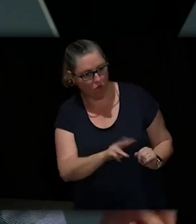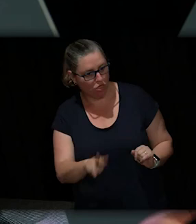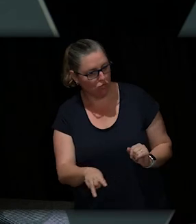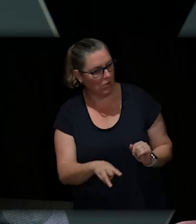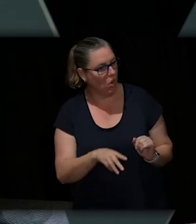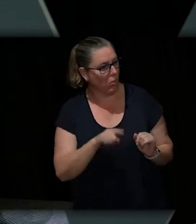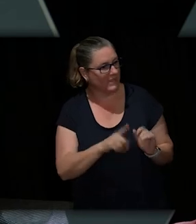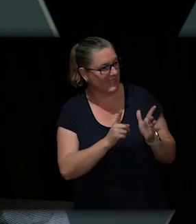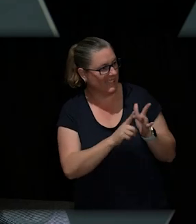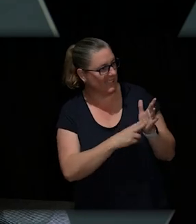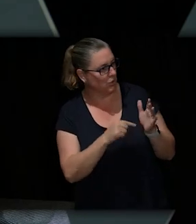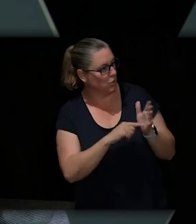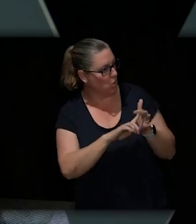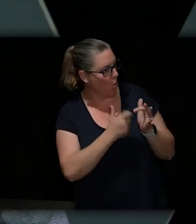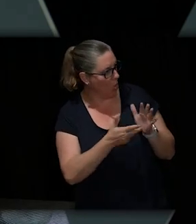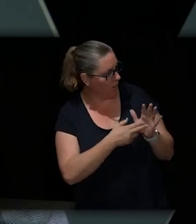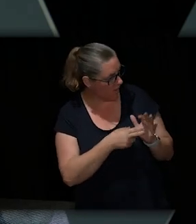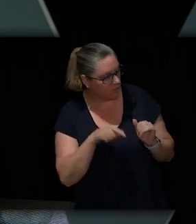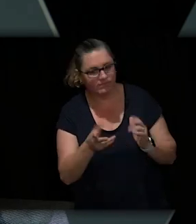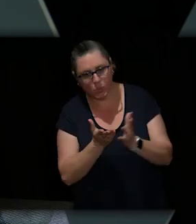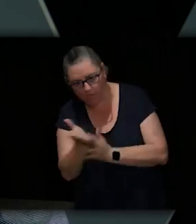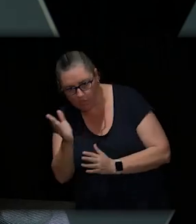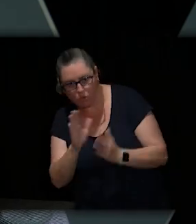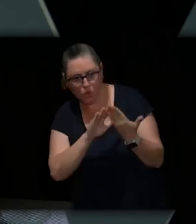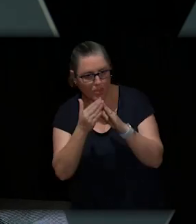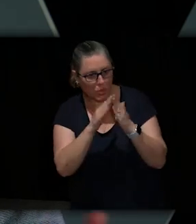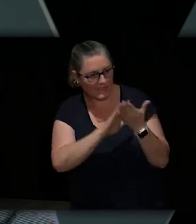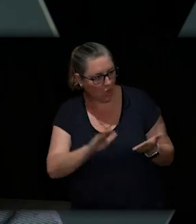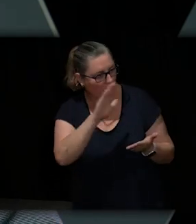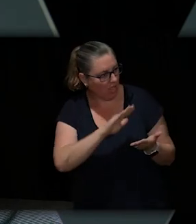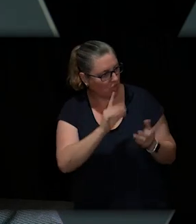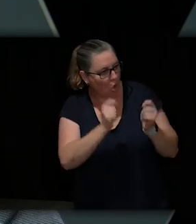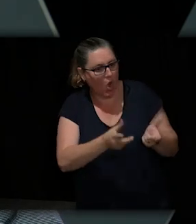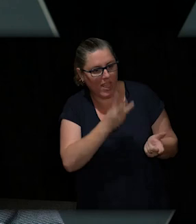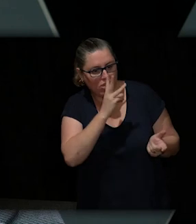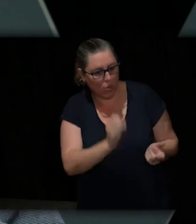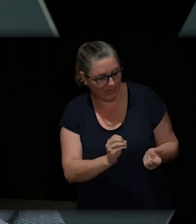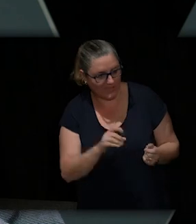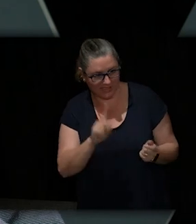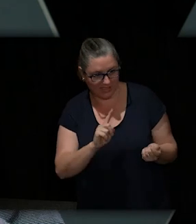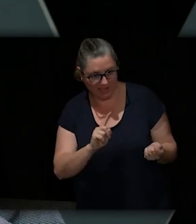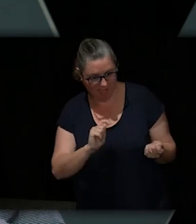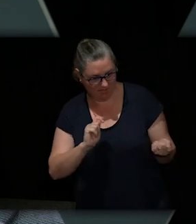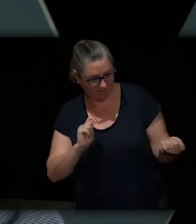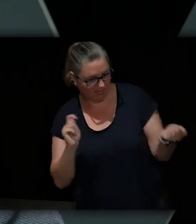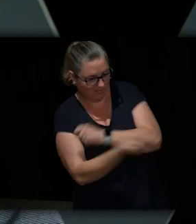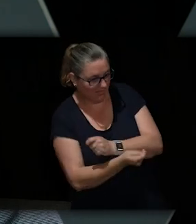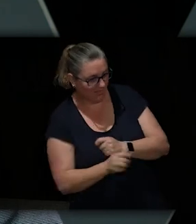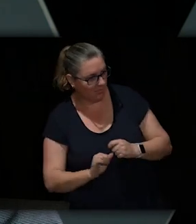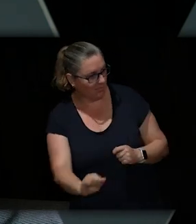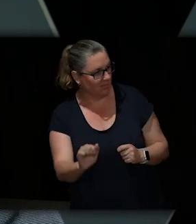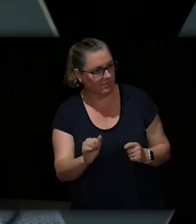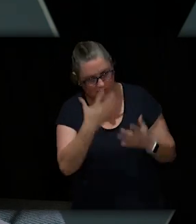she had put herself through community college in Philadelphia in her early 30s and she had just totally changed tracks and decided that this is what she